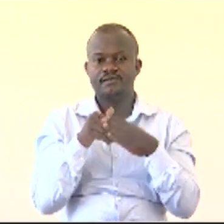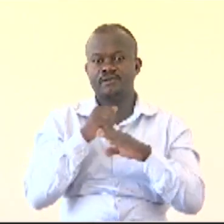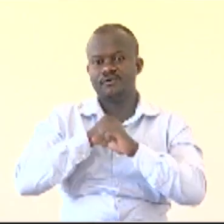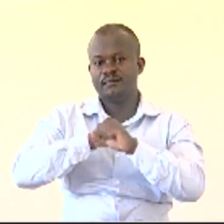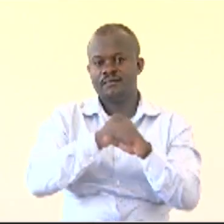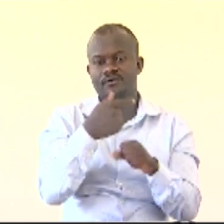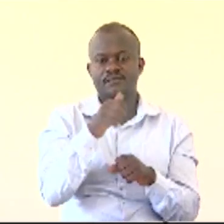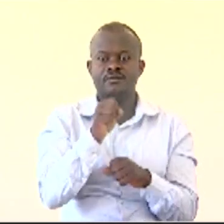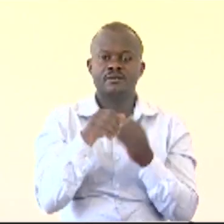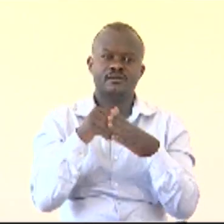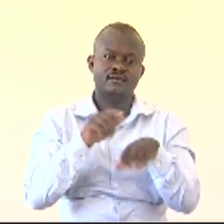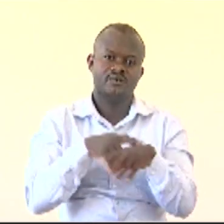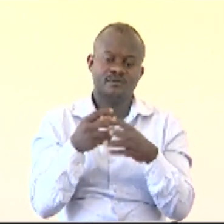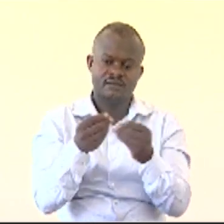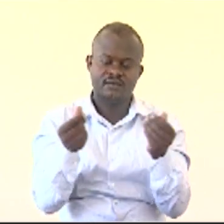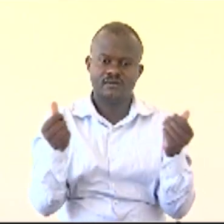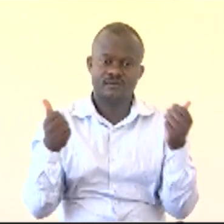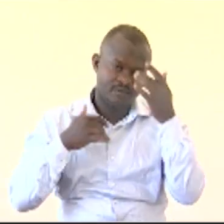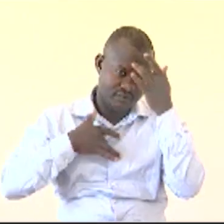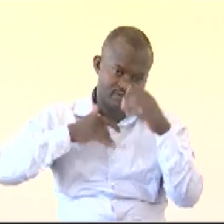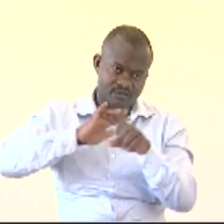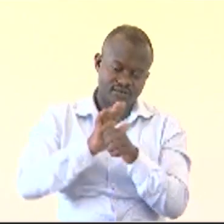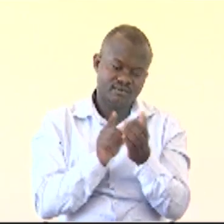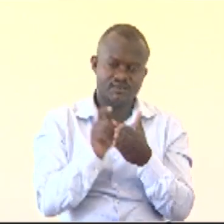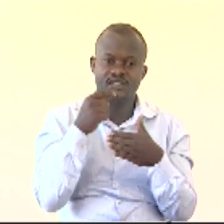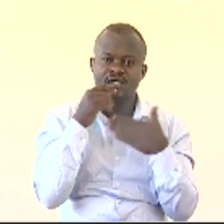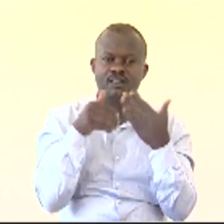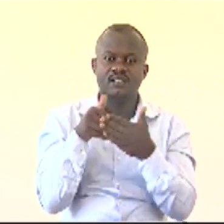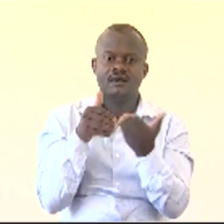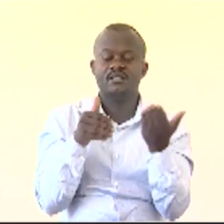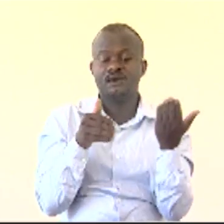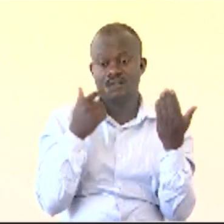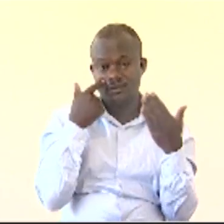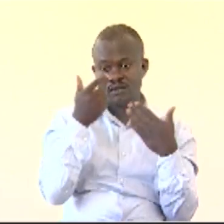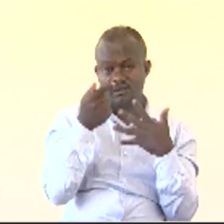gauze when handling an Ebola patient. That is the diagram. You see the diagram.